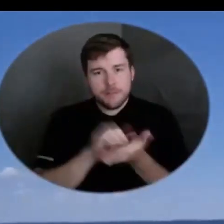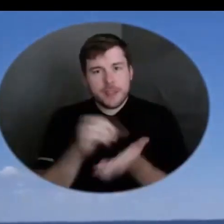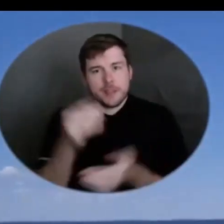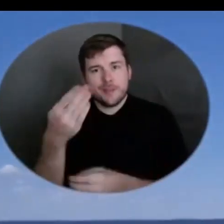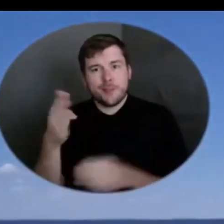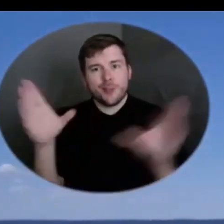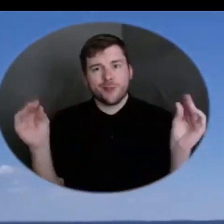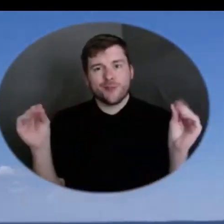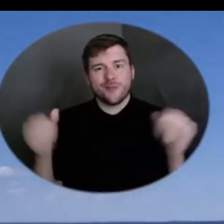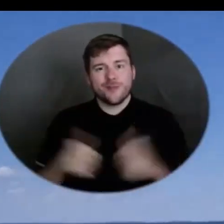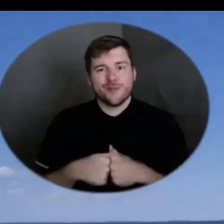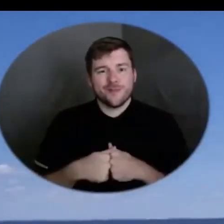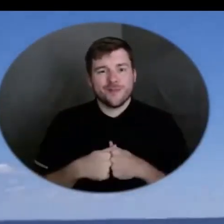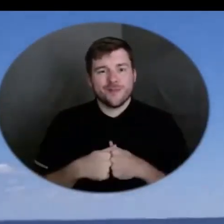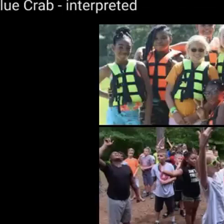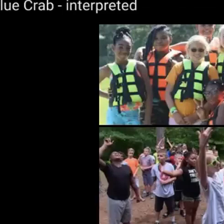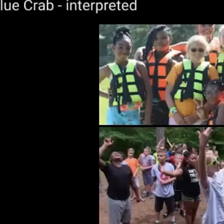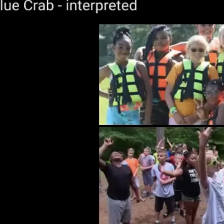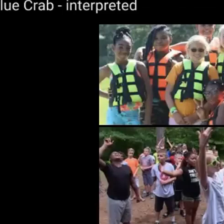Chesapeake blue crab.